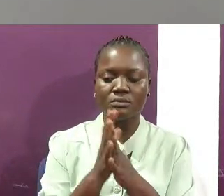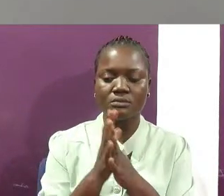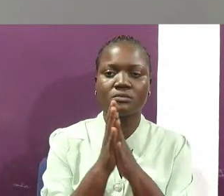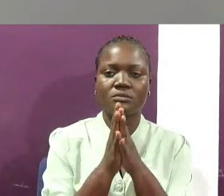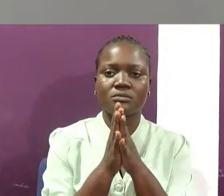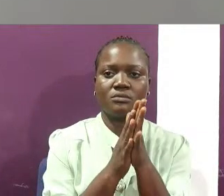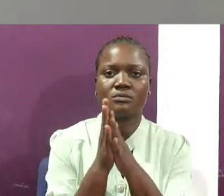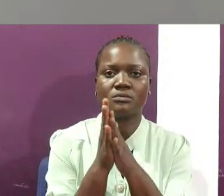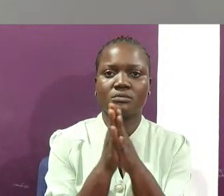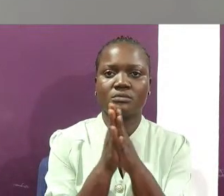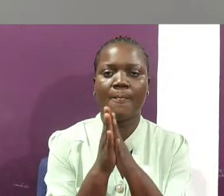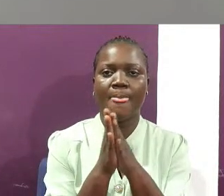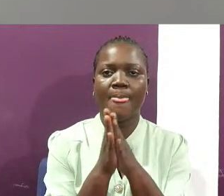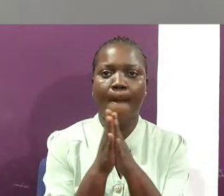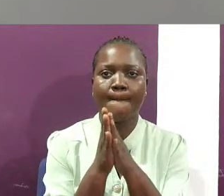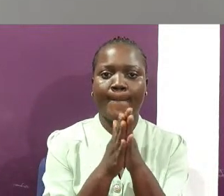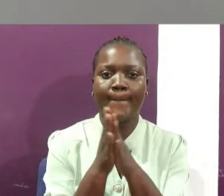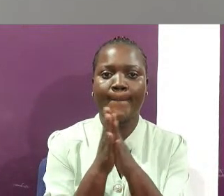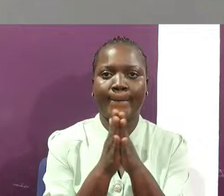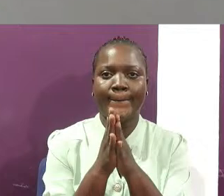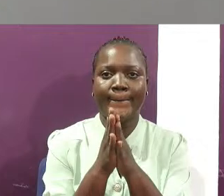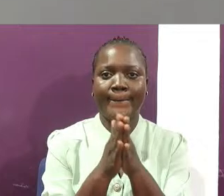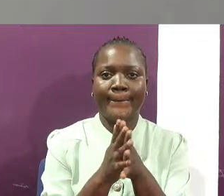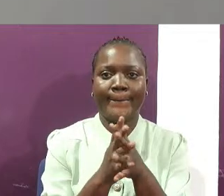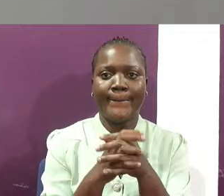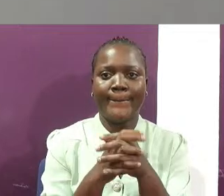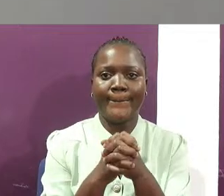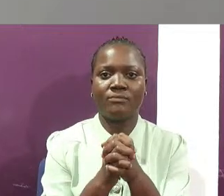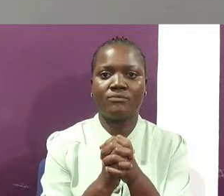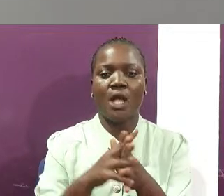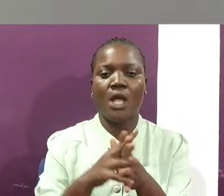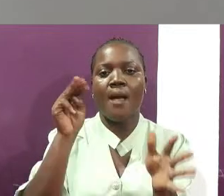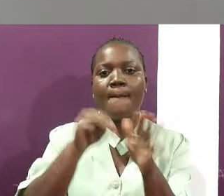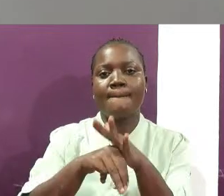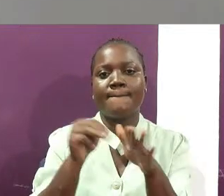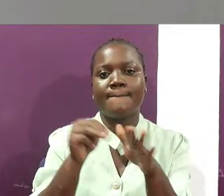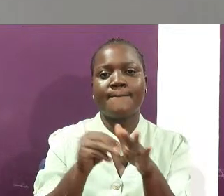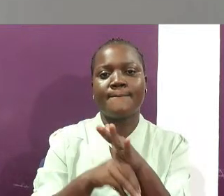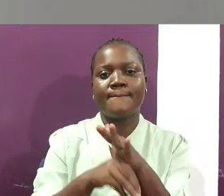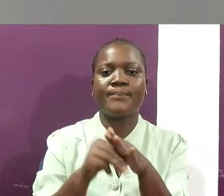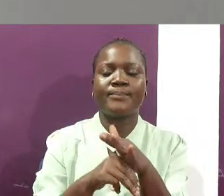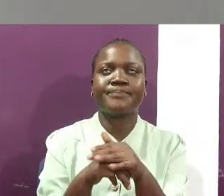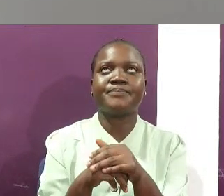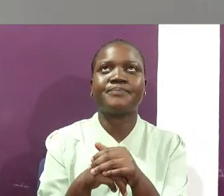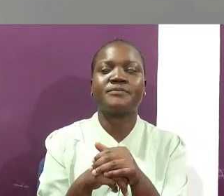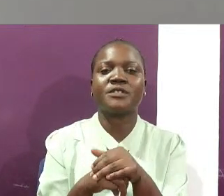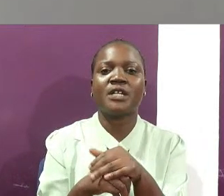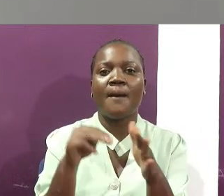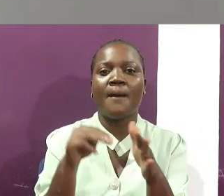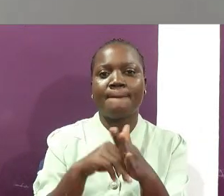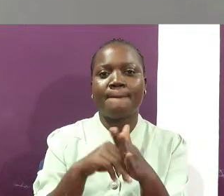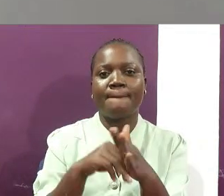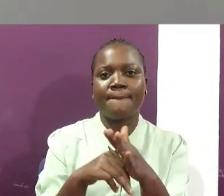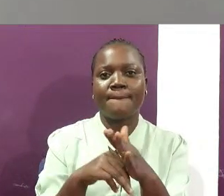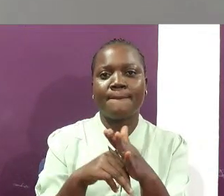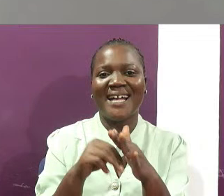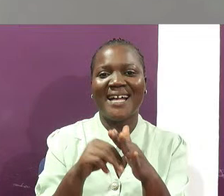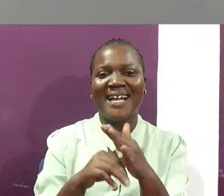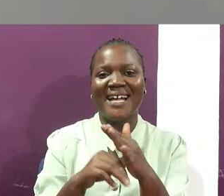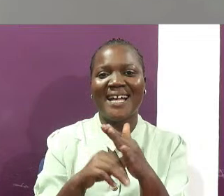50, Jesus was speaking to a group of people and they said, well, your mother and your brothers are looking for you.